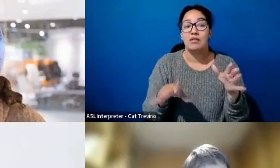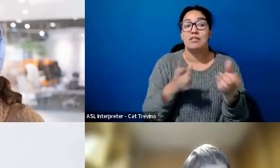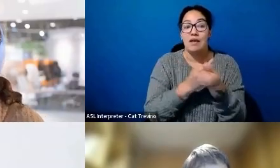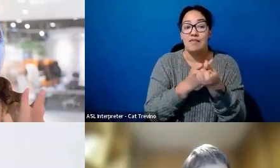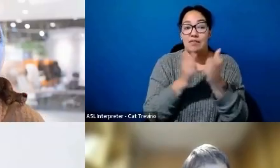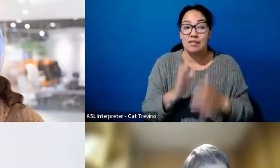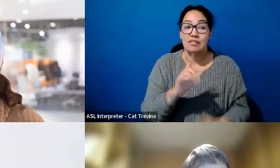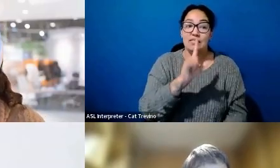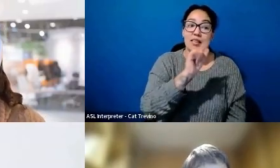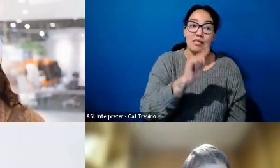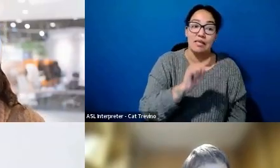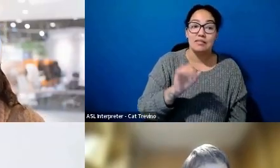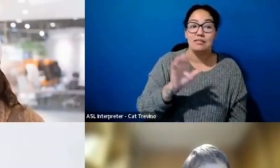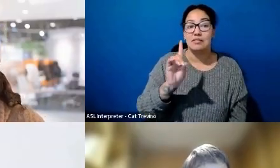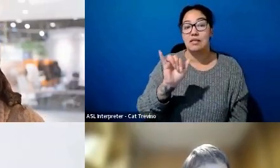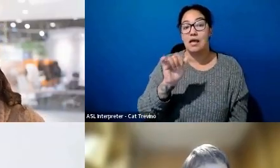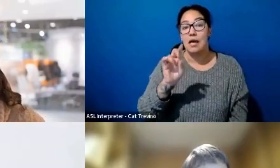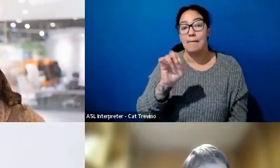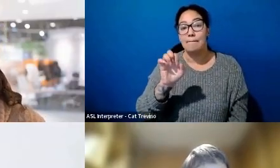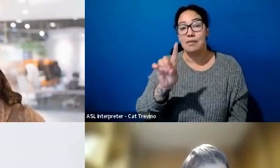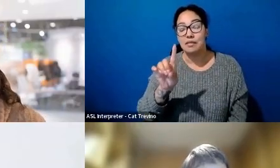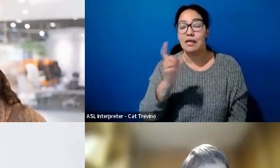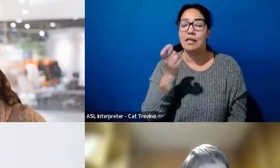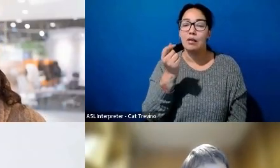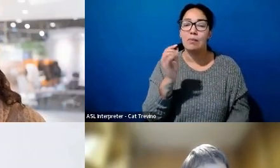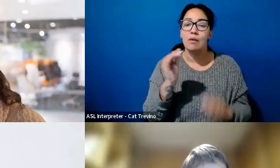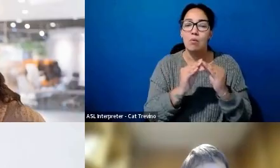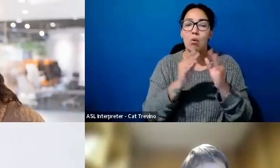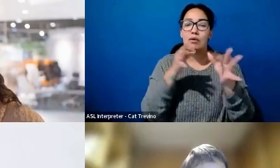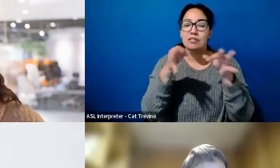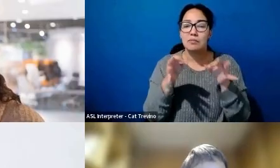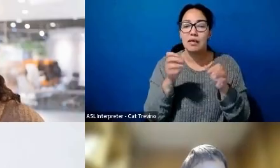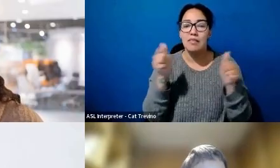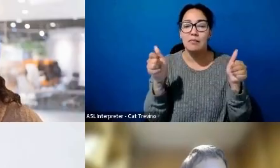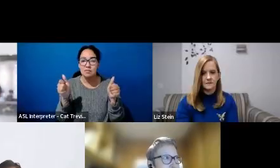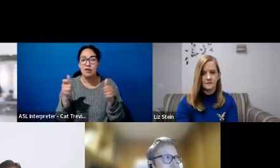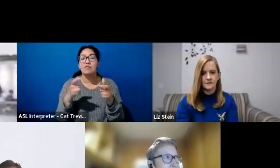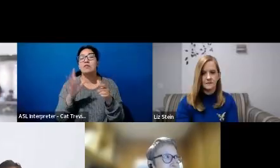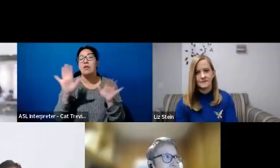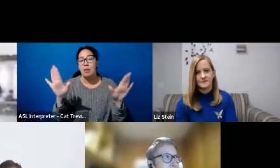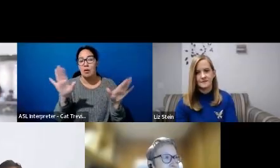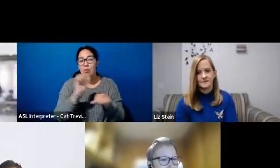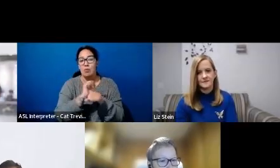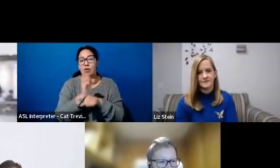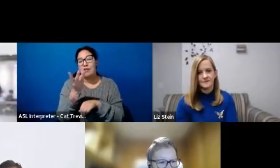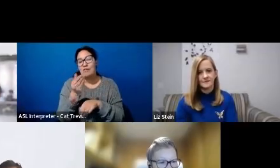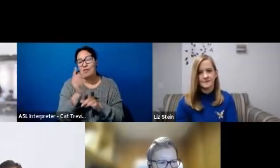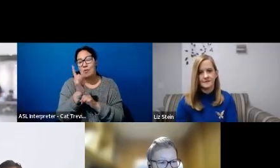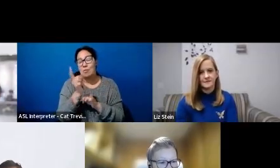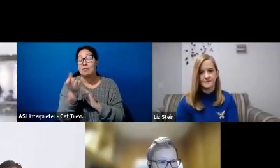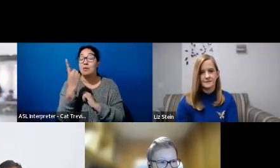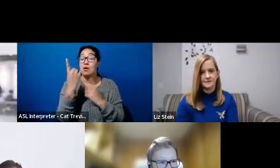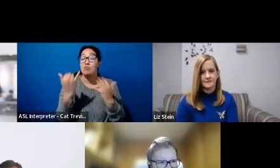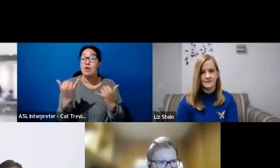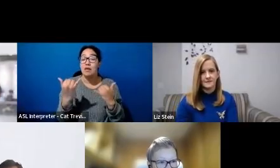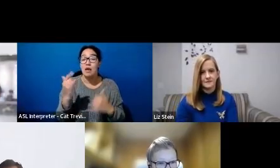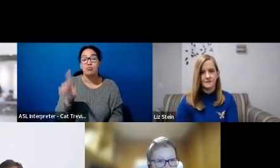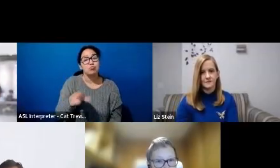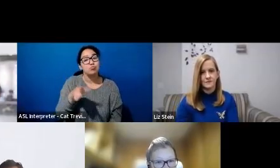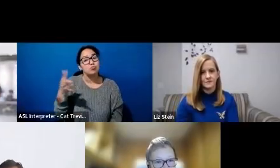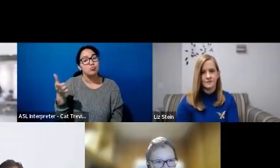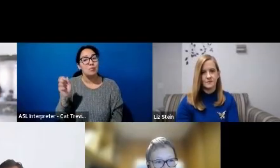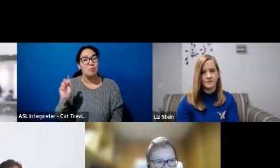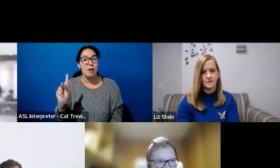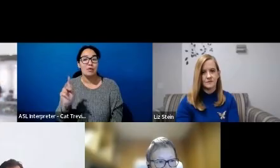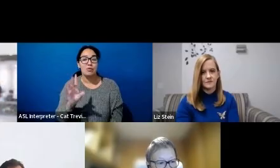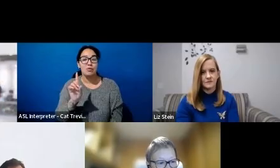Diamond, and each of them will share a little bit more about themselves and their work in a couple of moments. But for now, I'm going to turn it back over